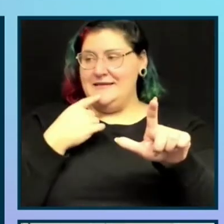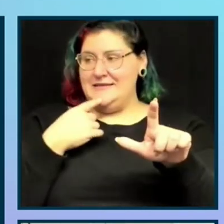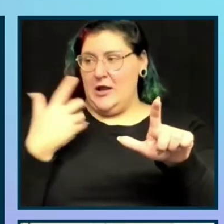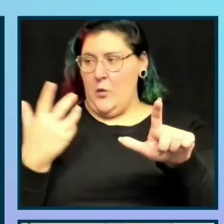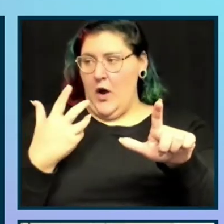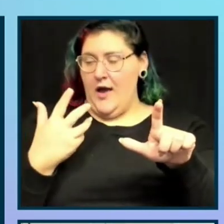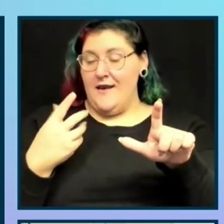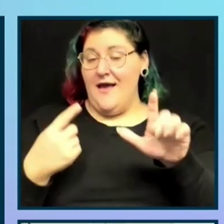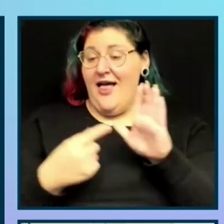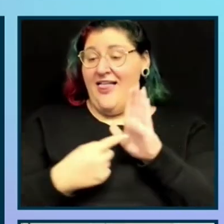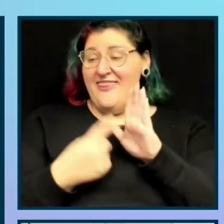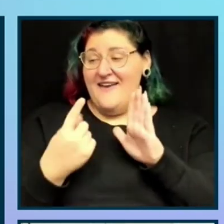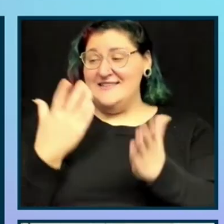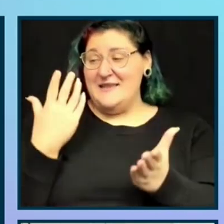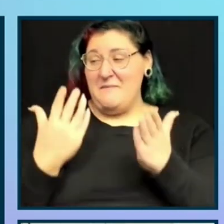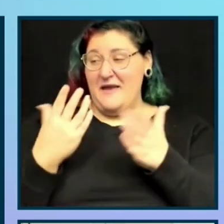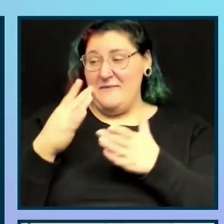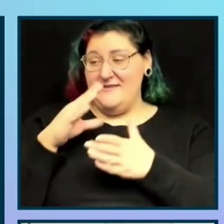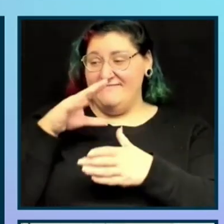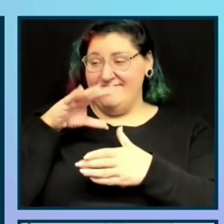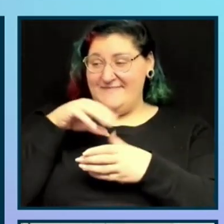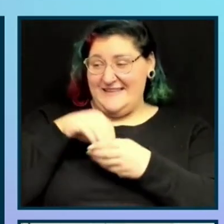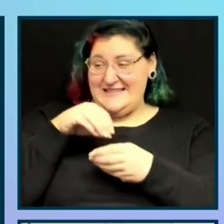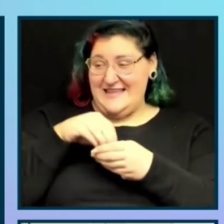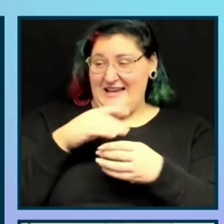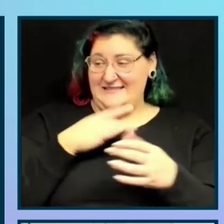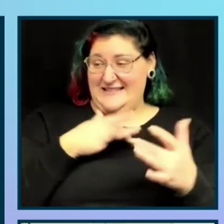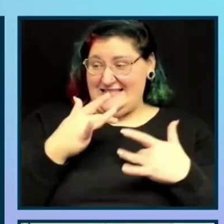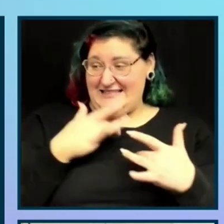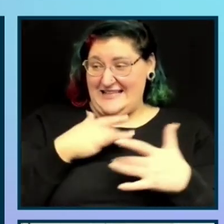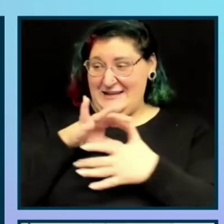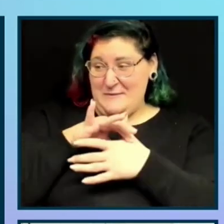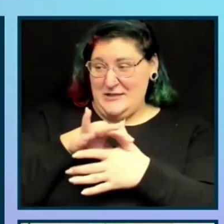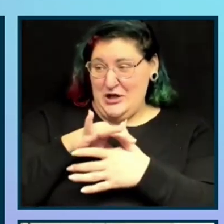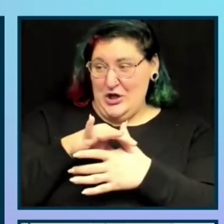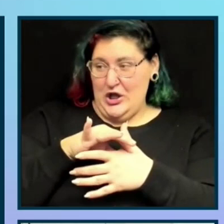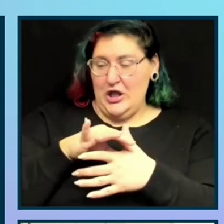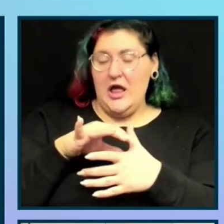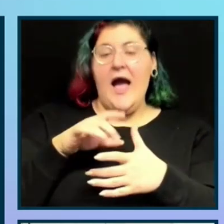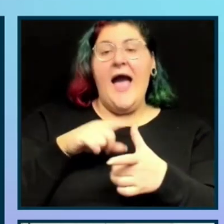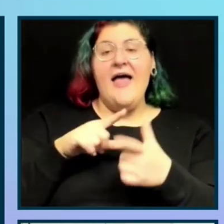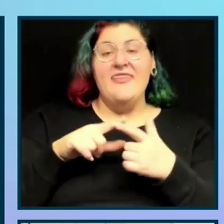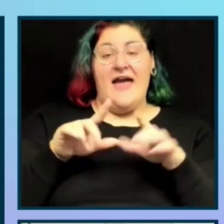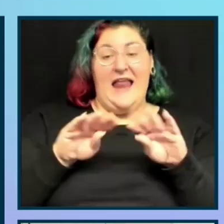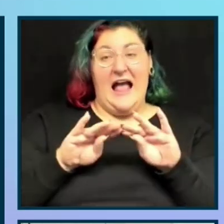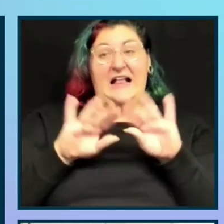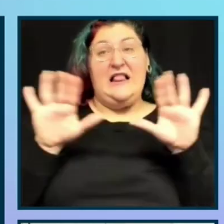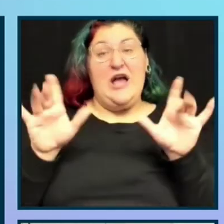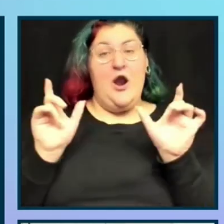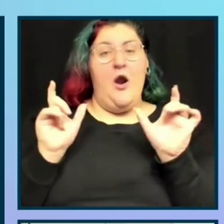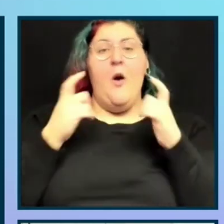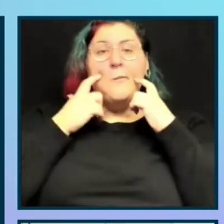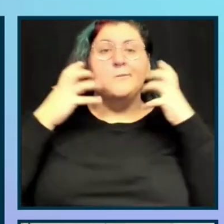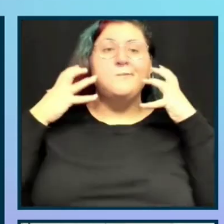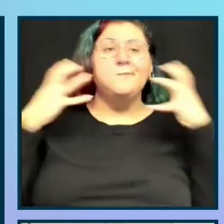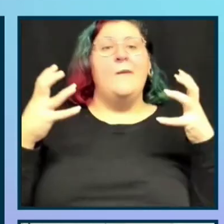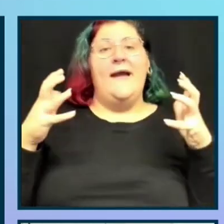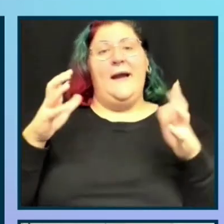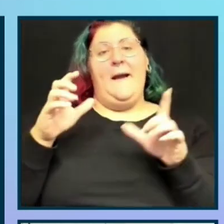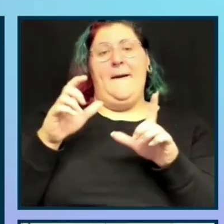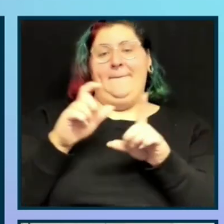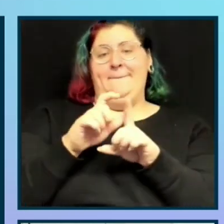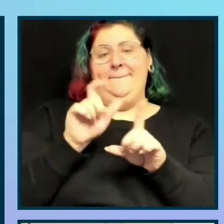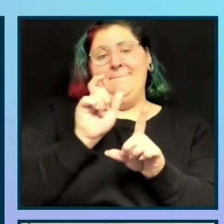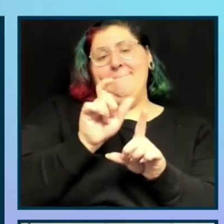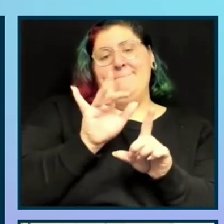may contain sensitive material. And then there's a nice chunky button that says continue and a nice chunky button that says go back. And